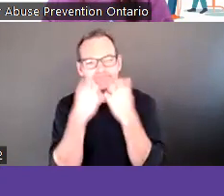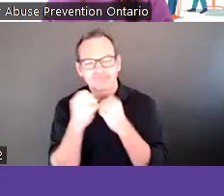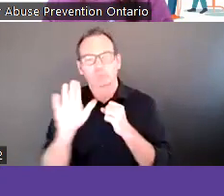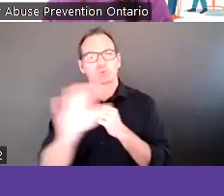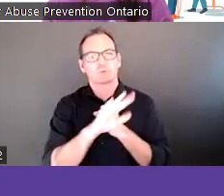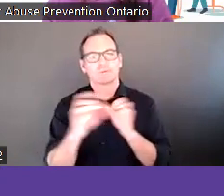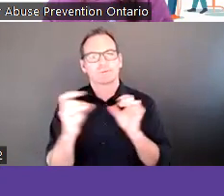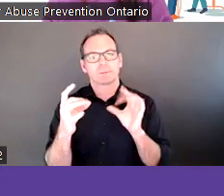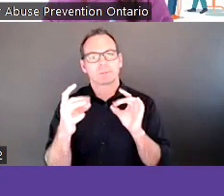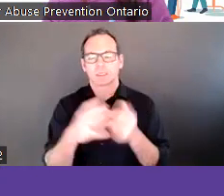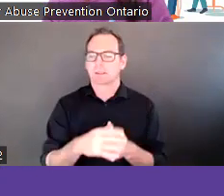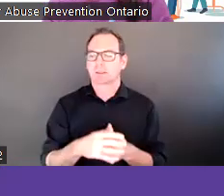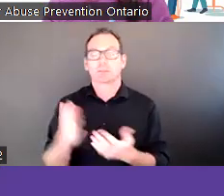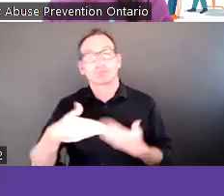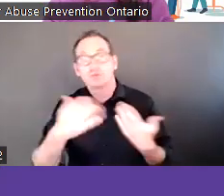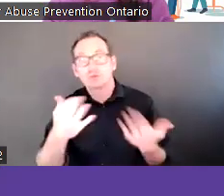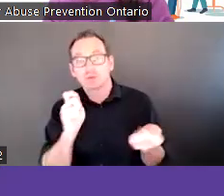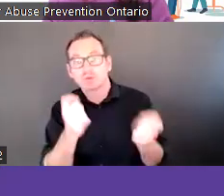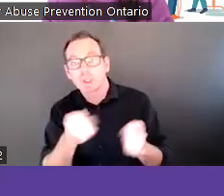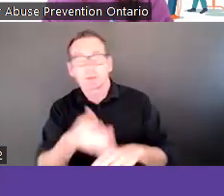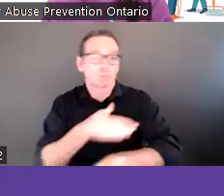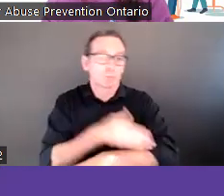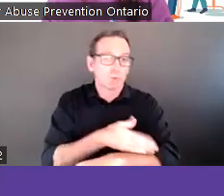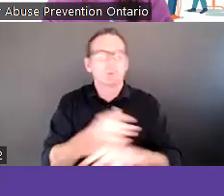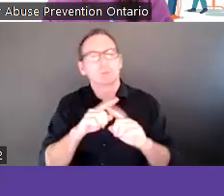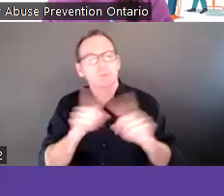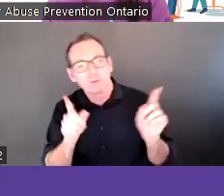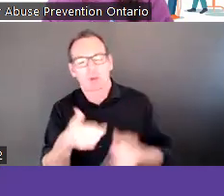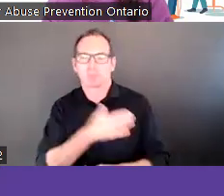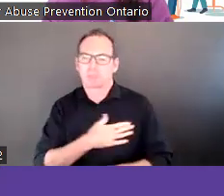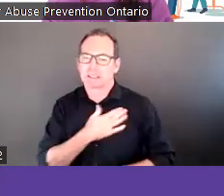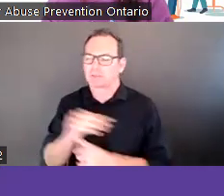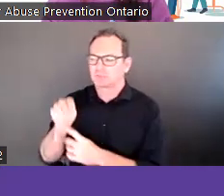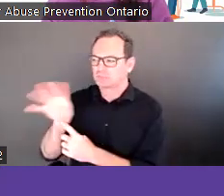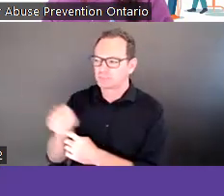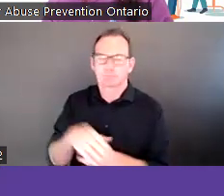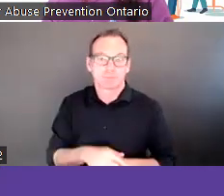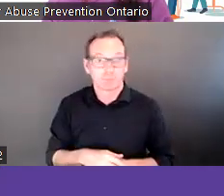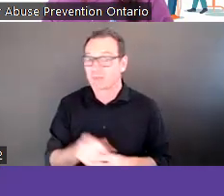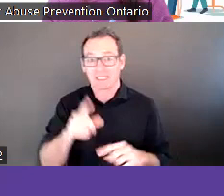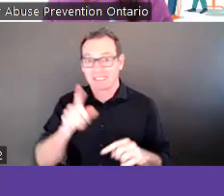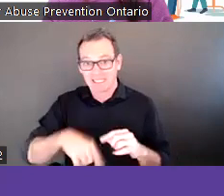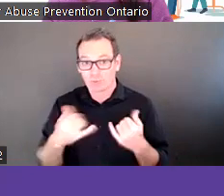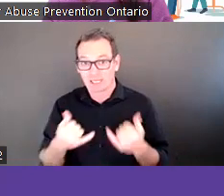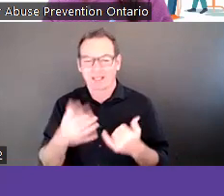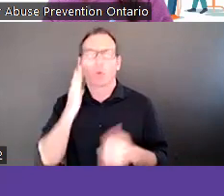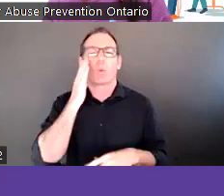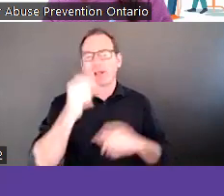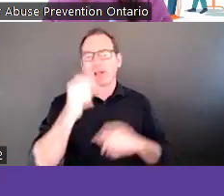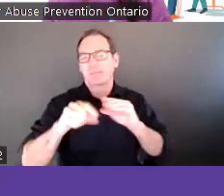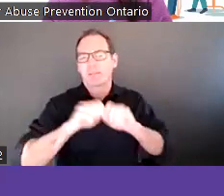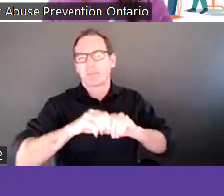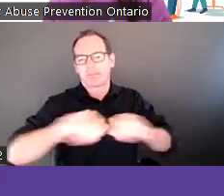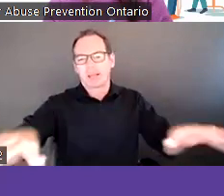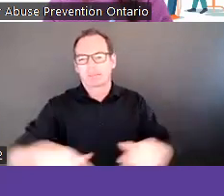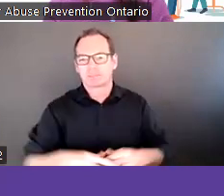us. We'll send this out also in an email if you don't have a chance to finish it today. Just giving us options